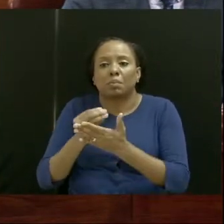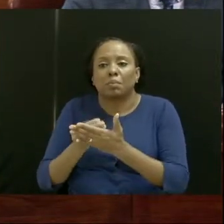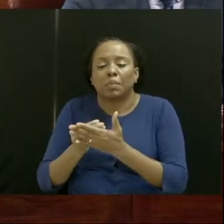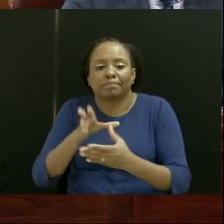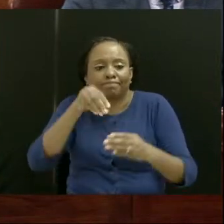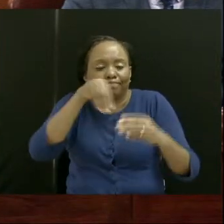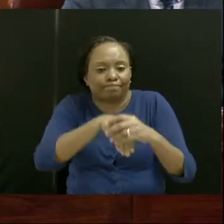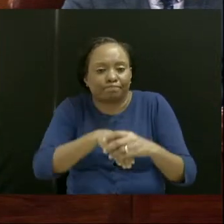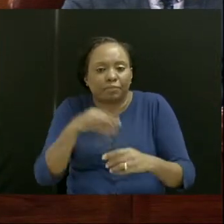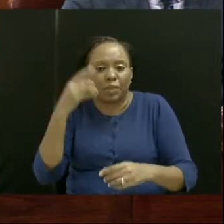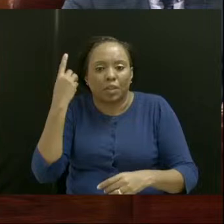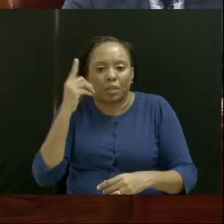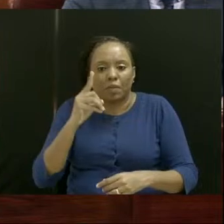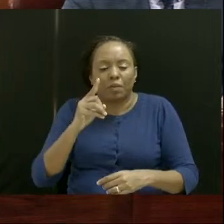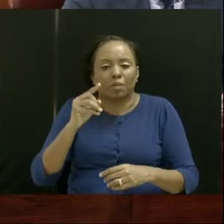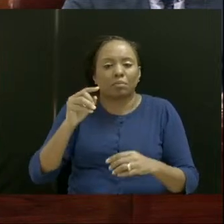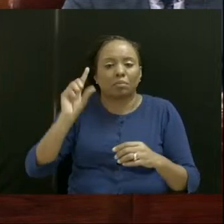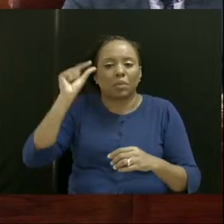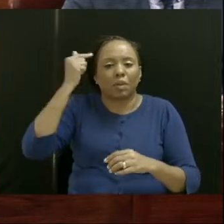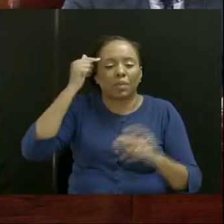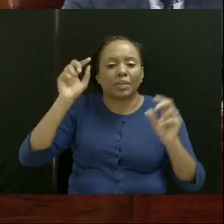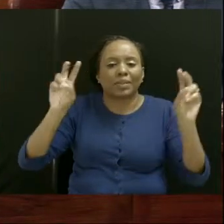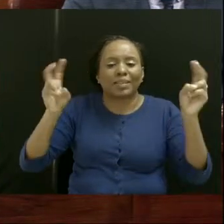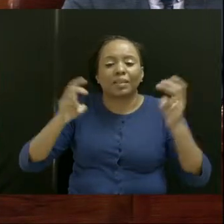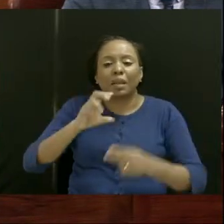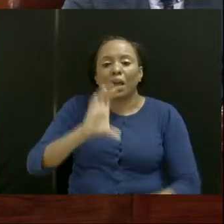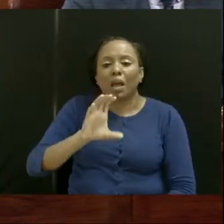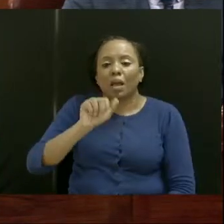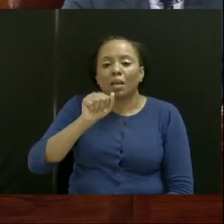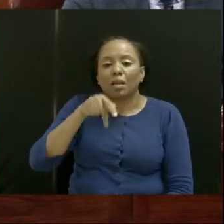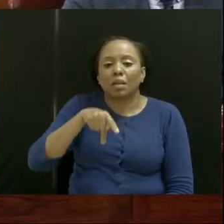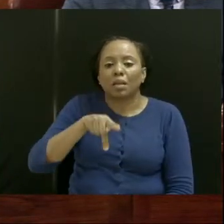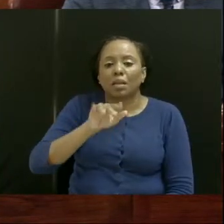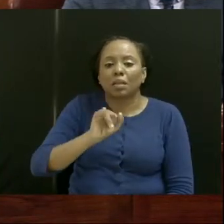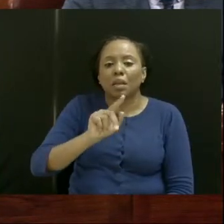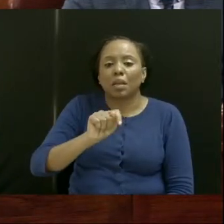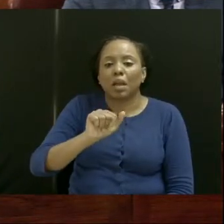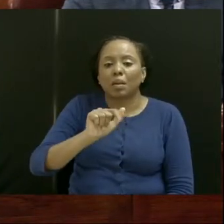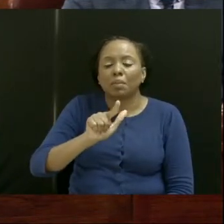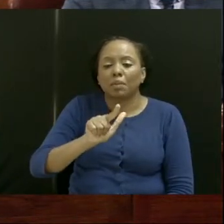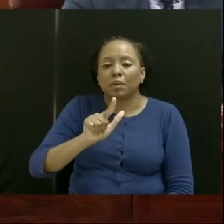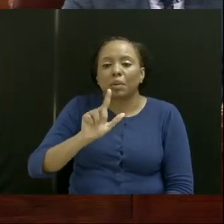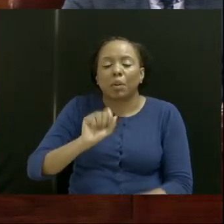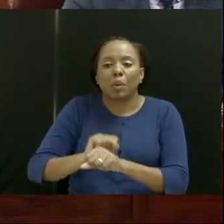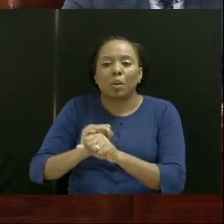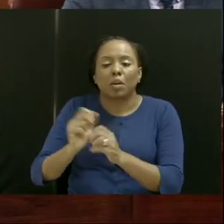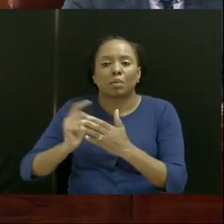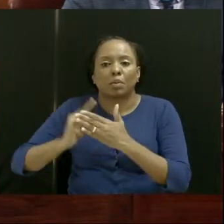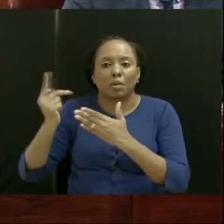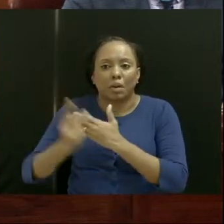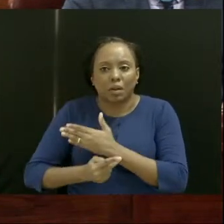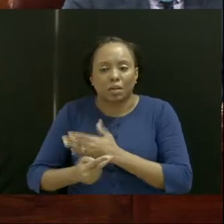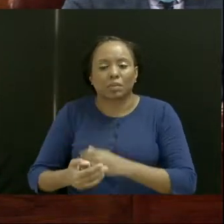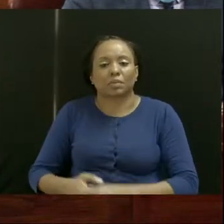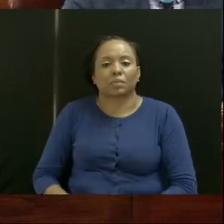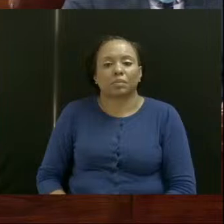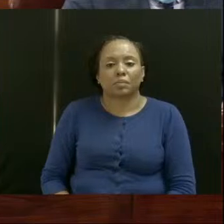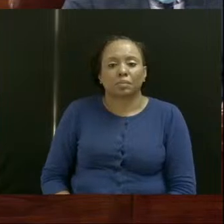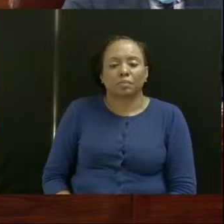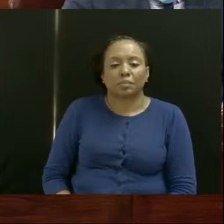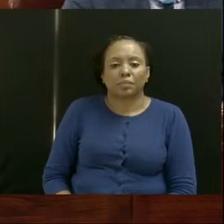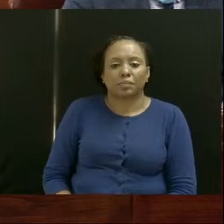Truth of the matter is, public servants have not seen this as attractive. Public servants in